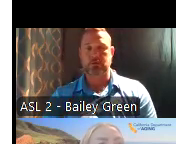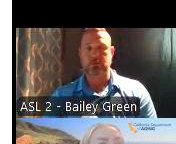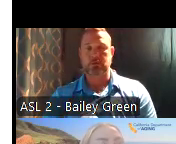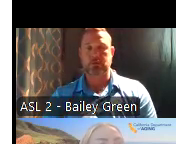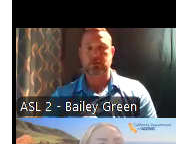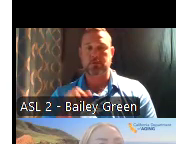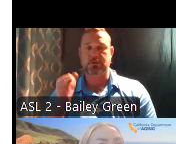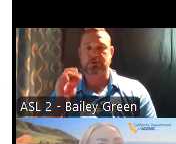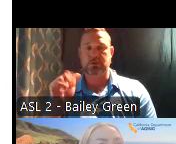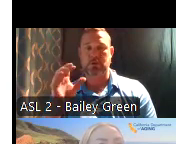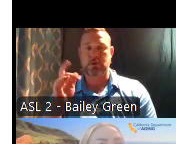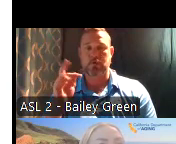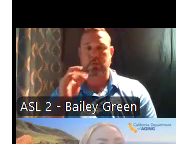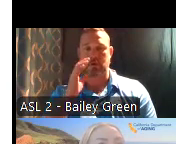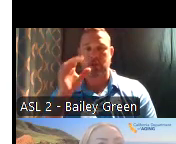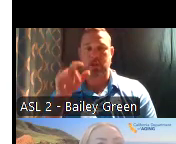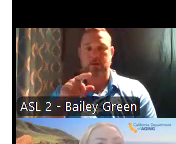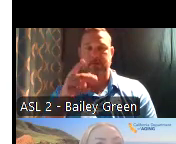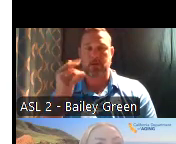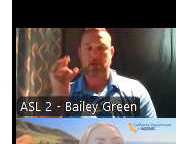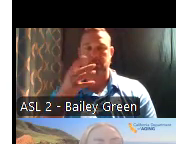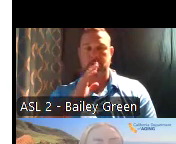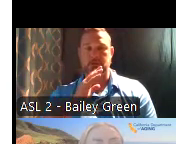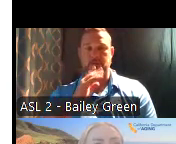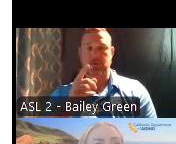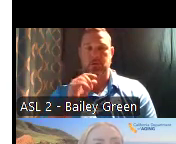going to activate your line so you can talk. Please